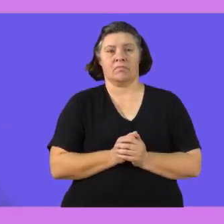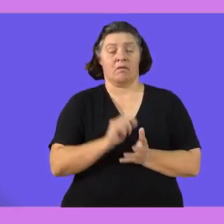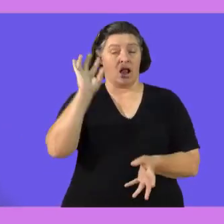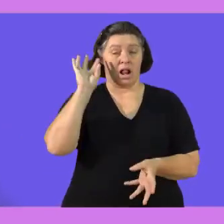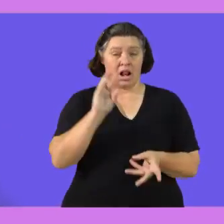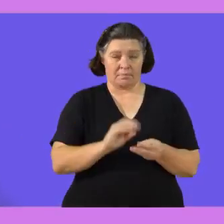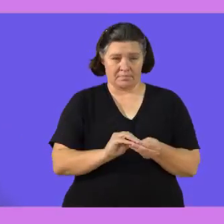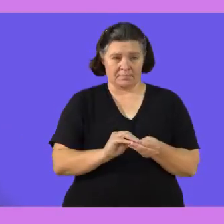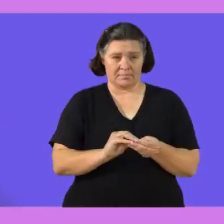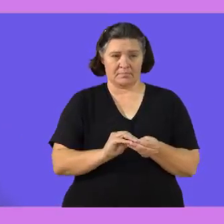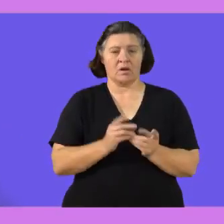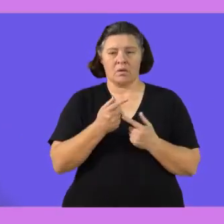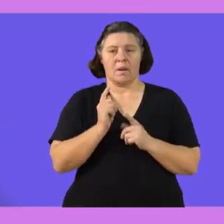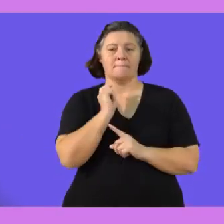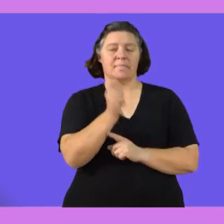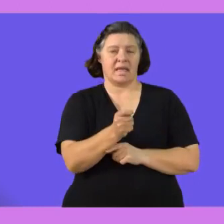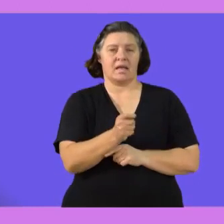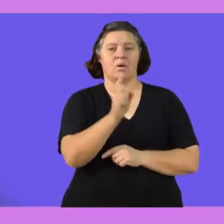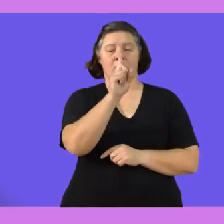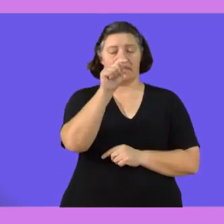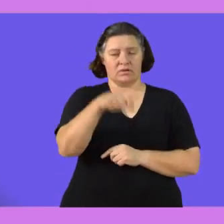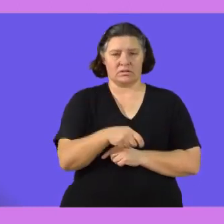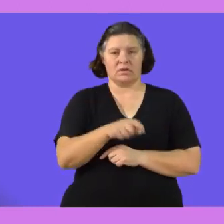So all in all, you'll have to pay